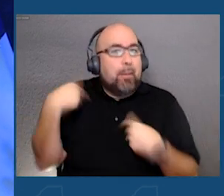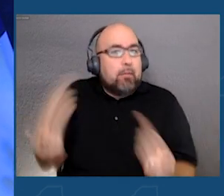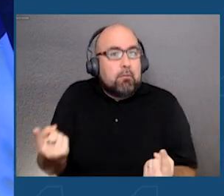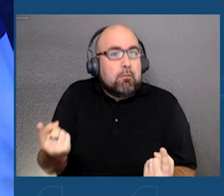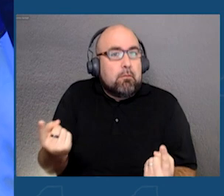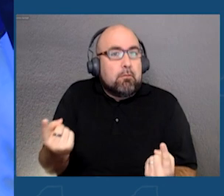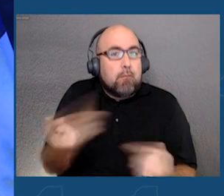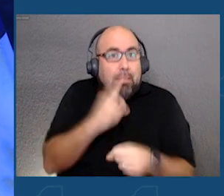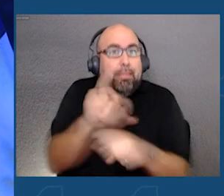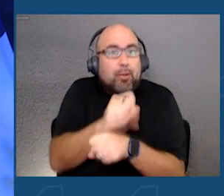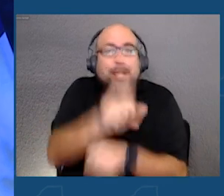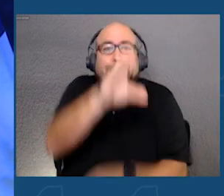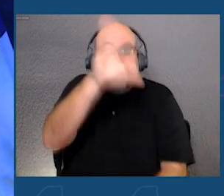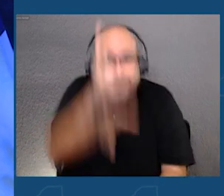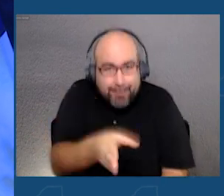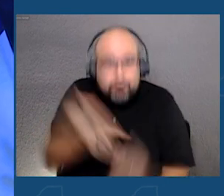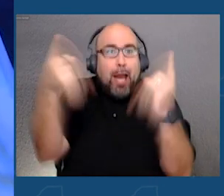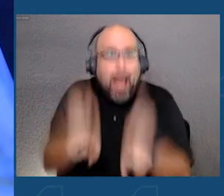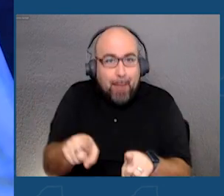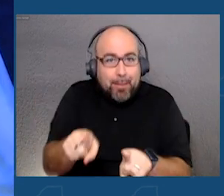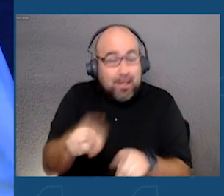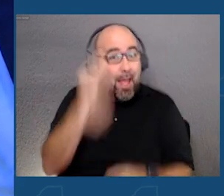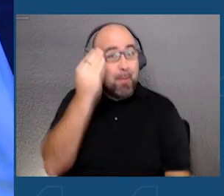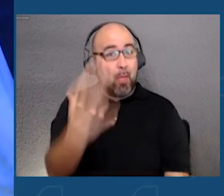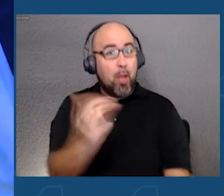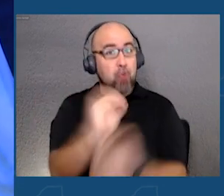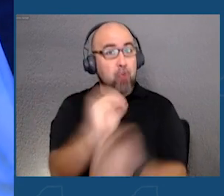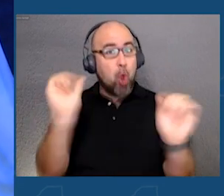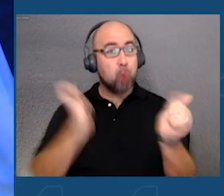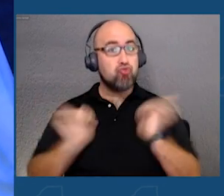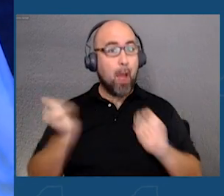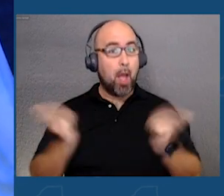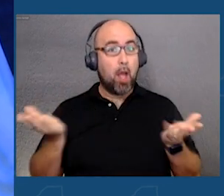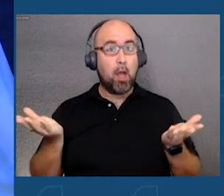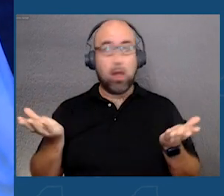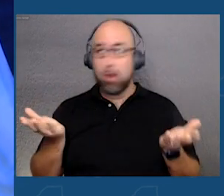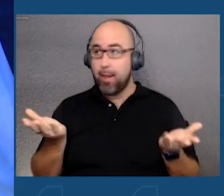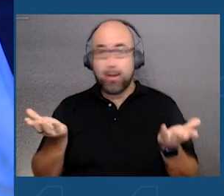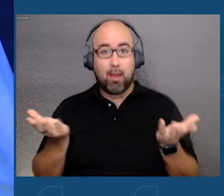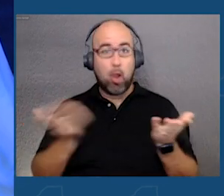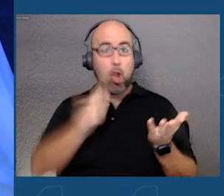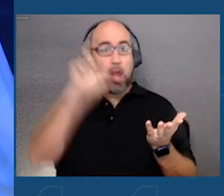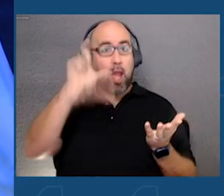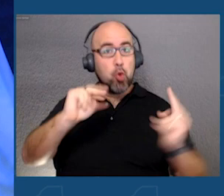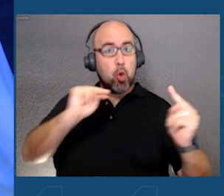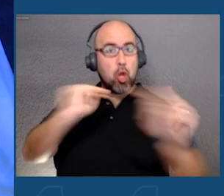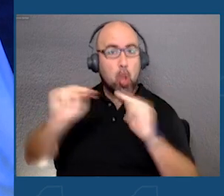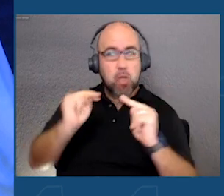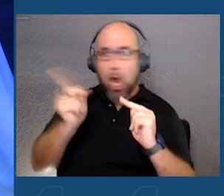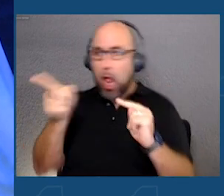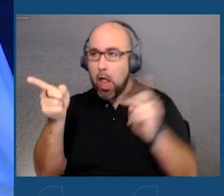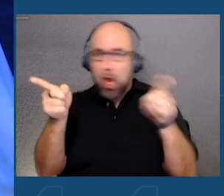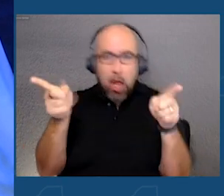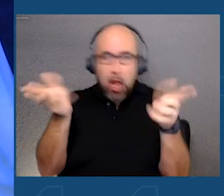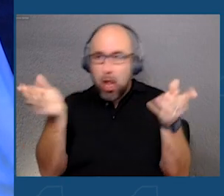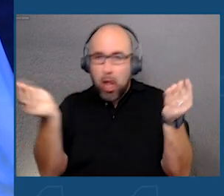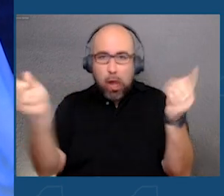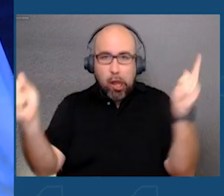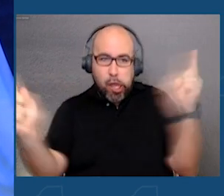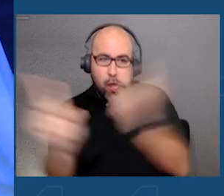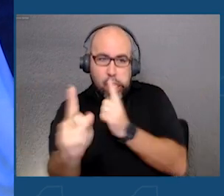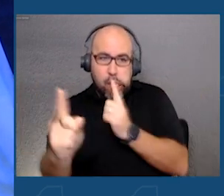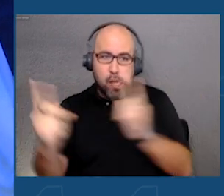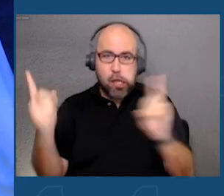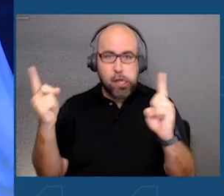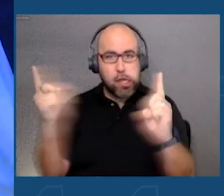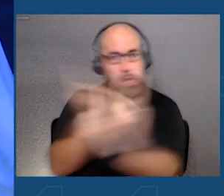by the way, without any drama. Like, we didn't have to negotiate when each of them were coming, when they might leave, and